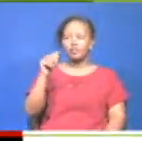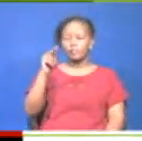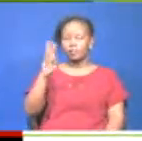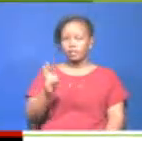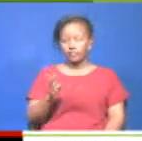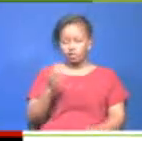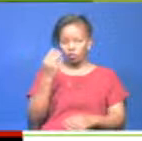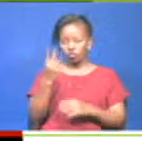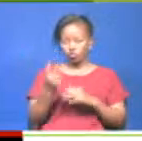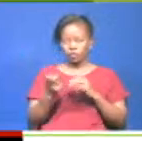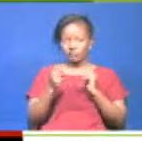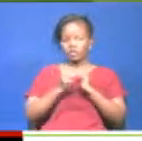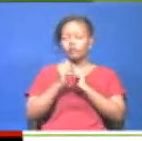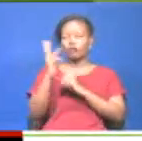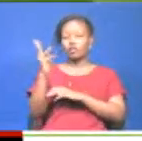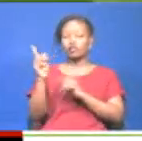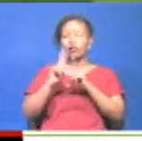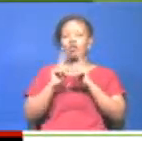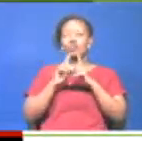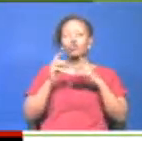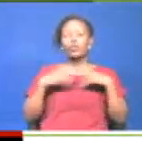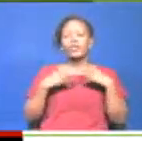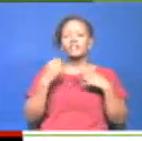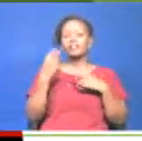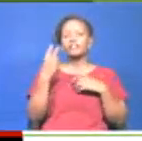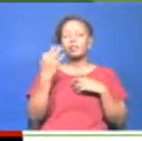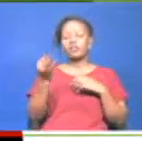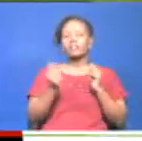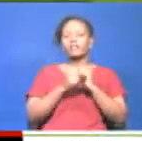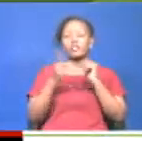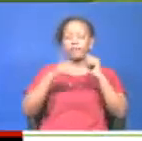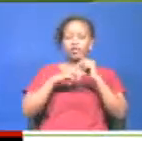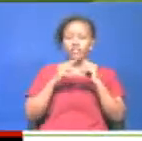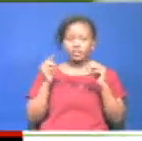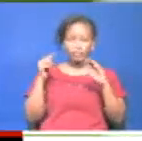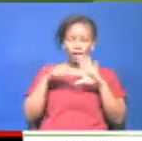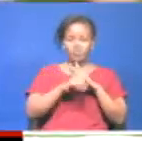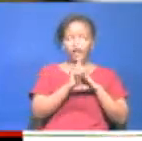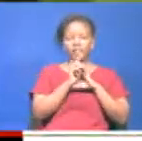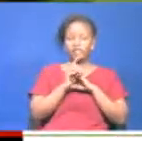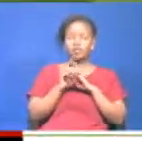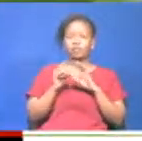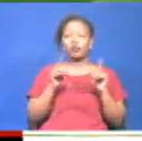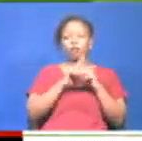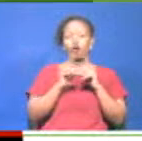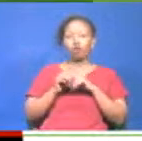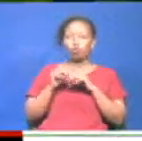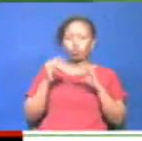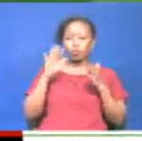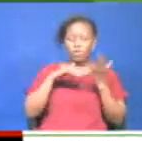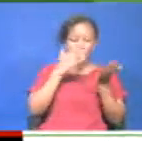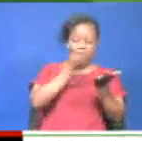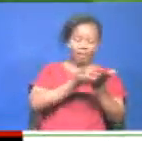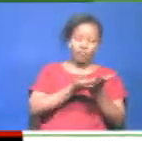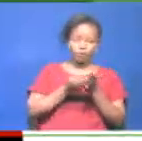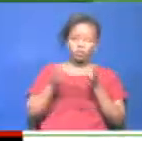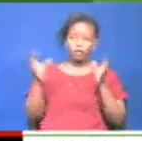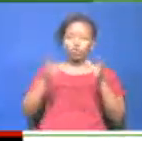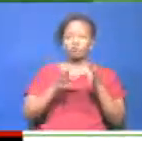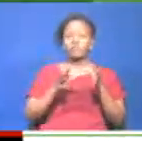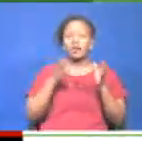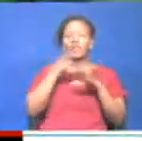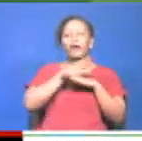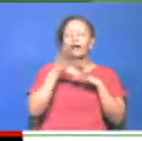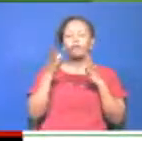2014 and made 317 appearances for the Italian side. His arrival at Stamford Bridge follows the departure of